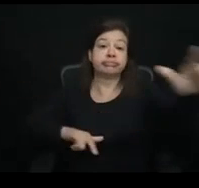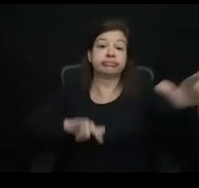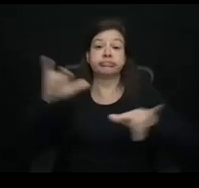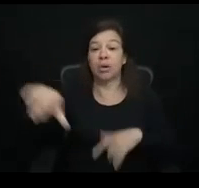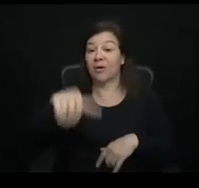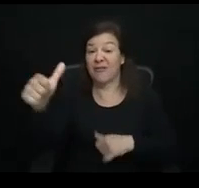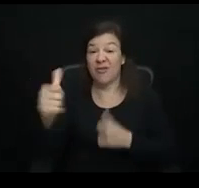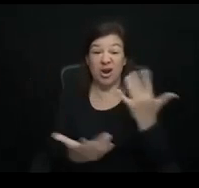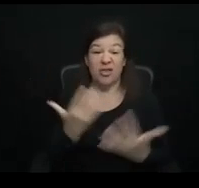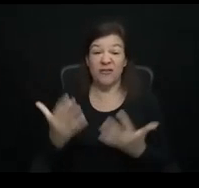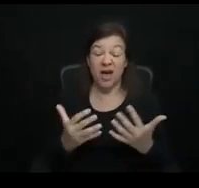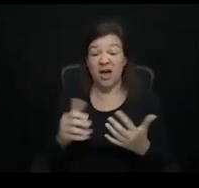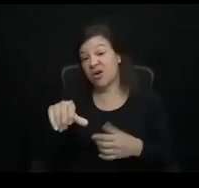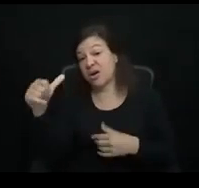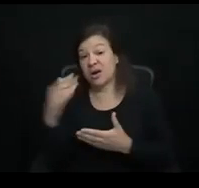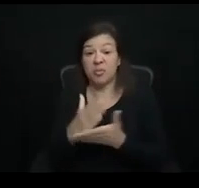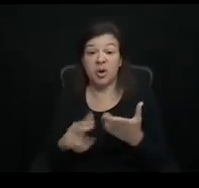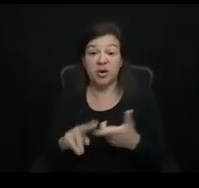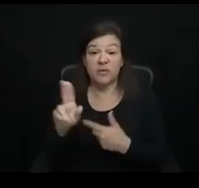have for this evening. Thank you very much.